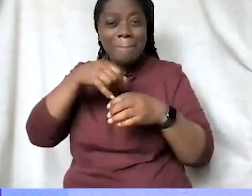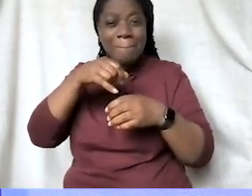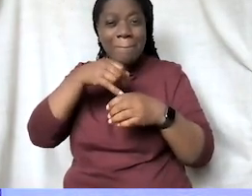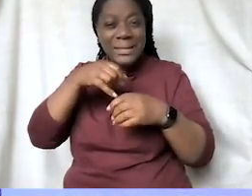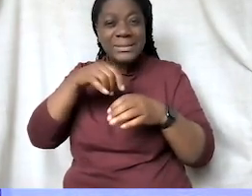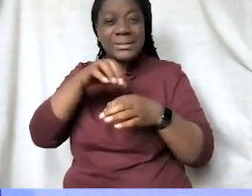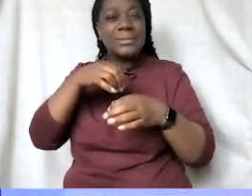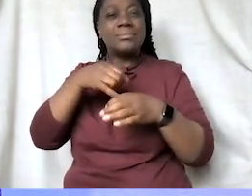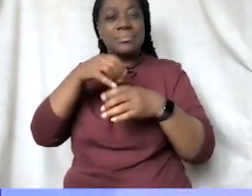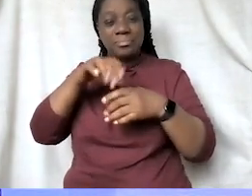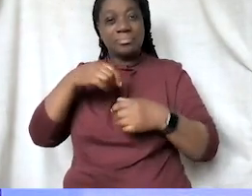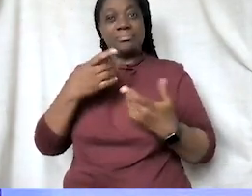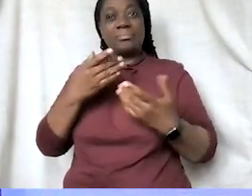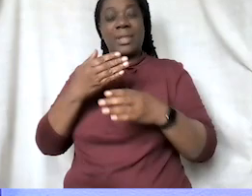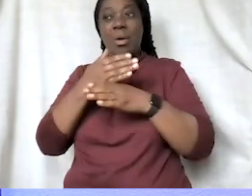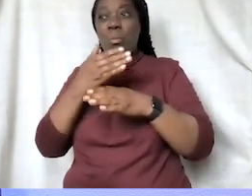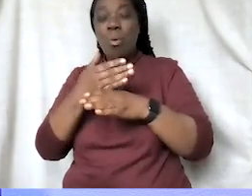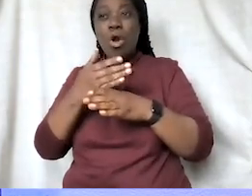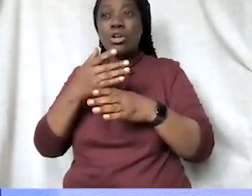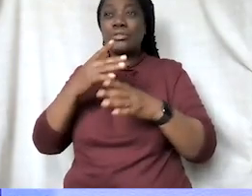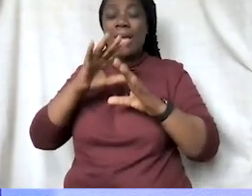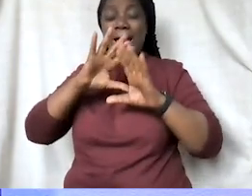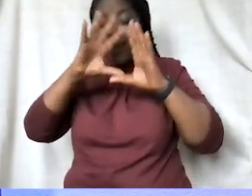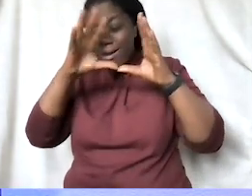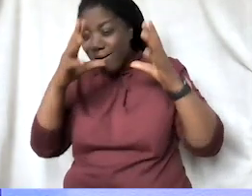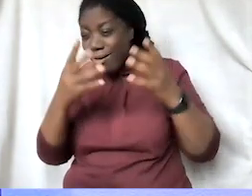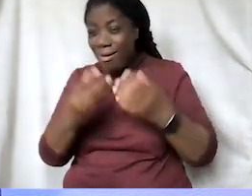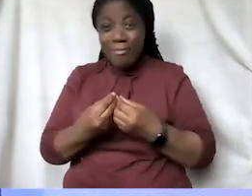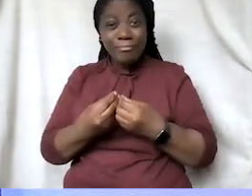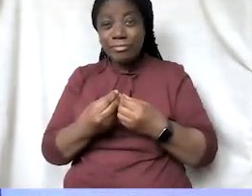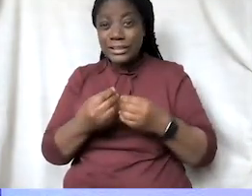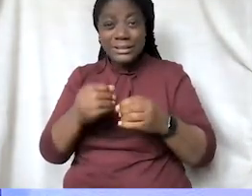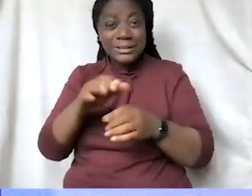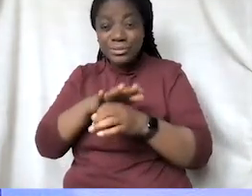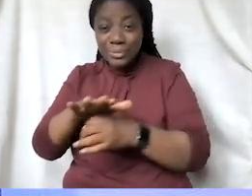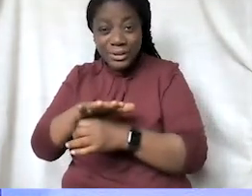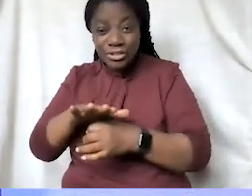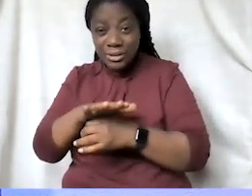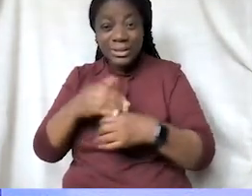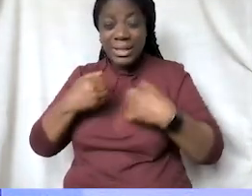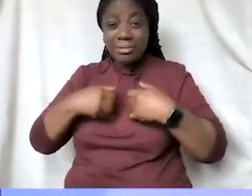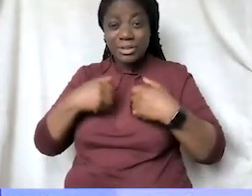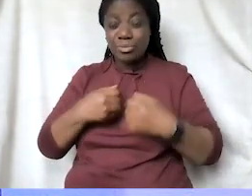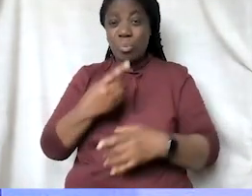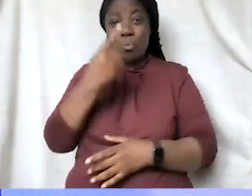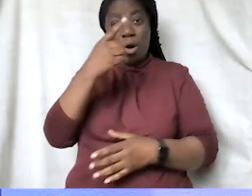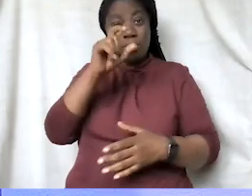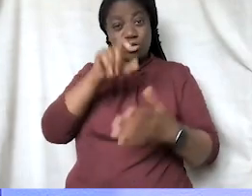that works for every problem. There is one